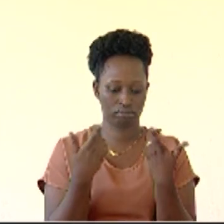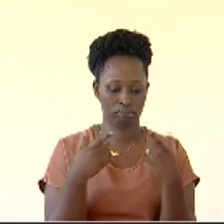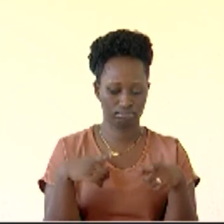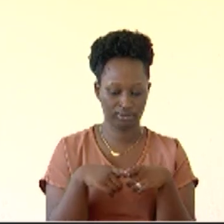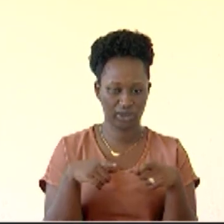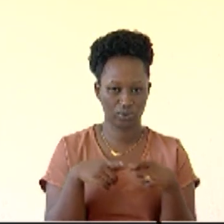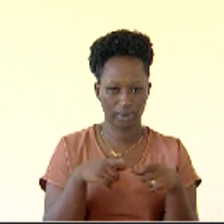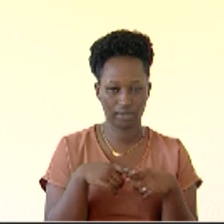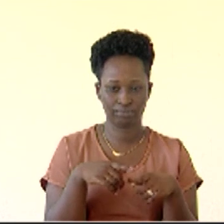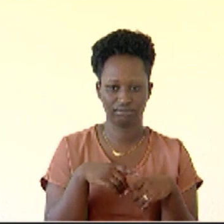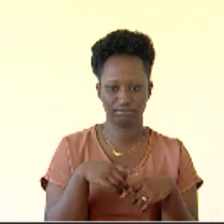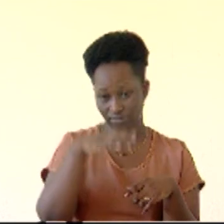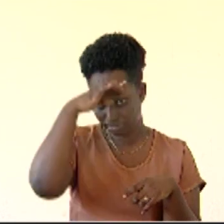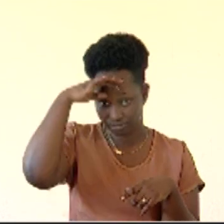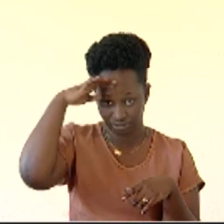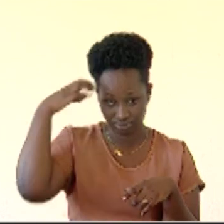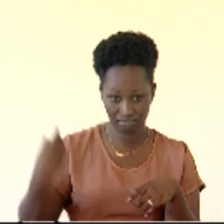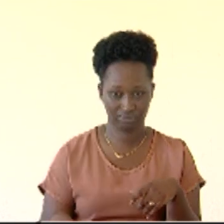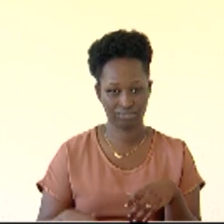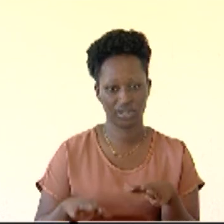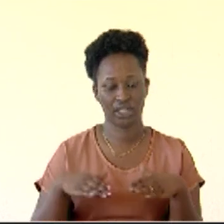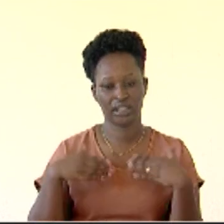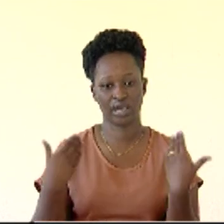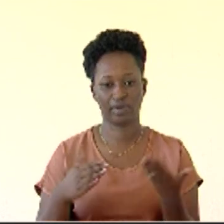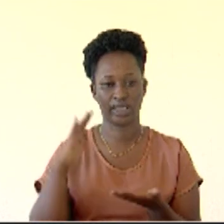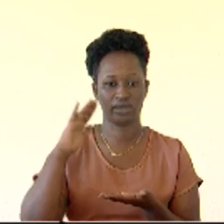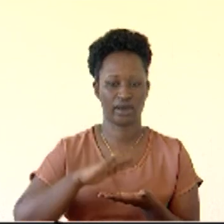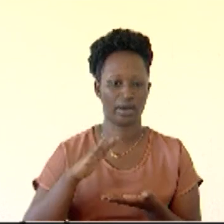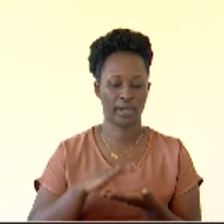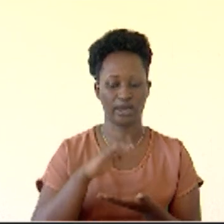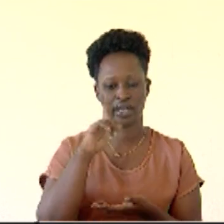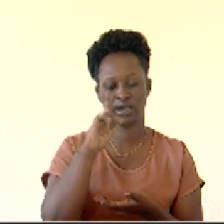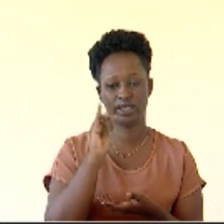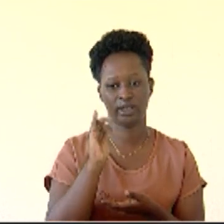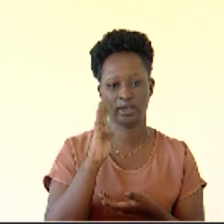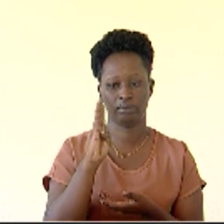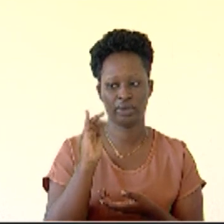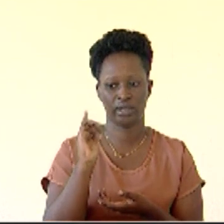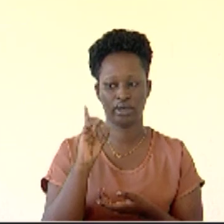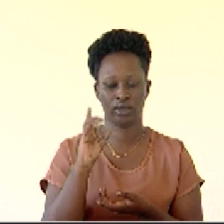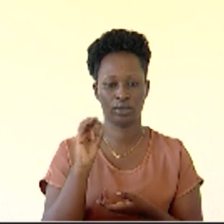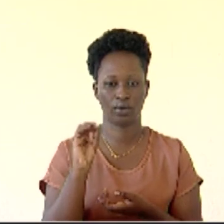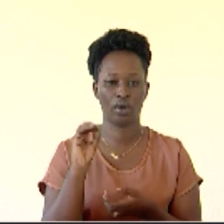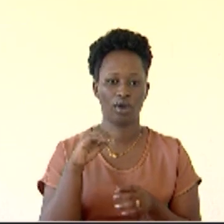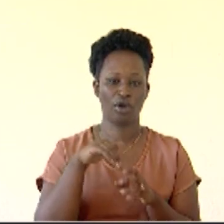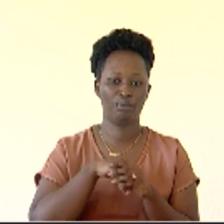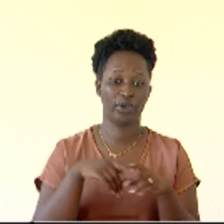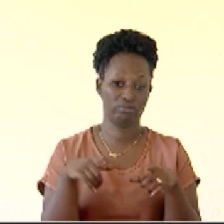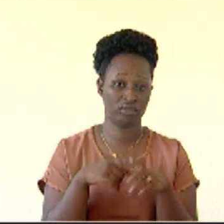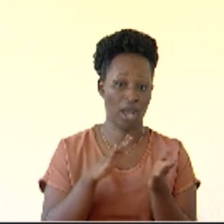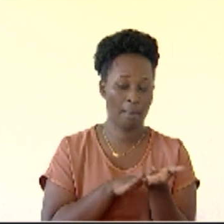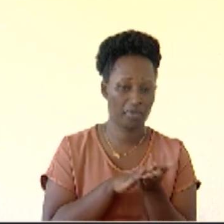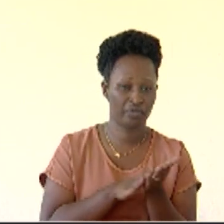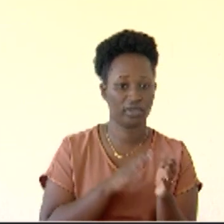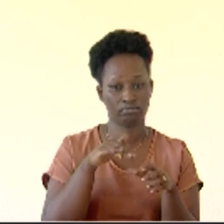energy and a decrease in ability to achieve the orgasm. Remember, we talked about some of the stages that are involved in what you call sexual. I talked